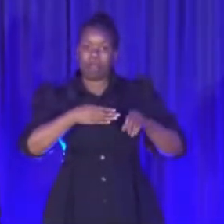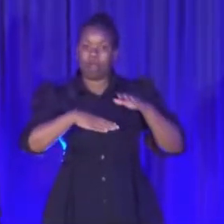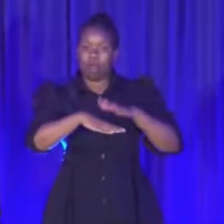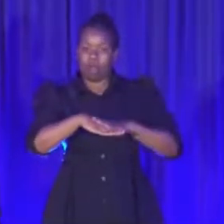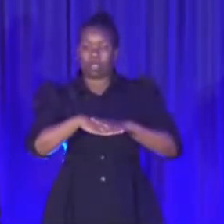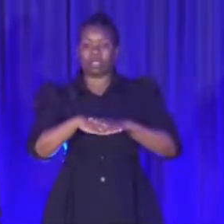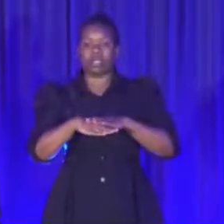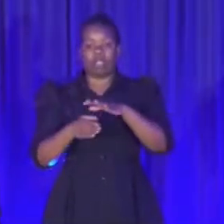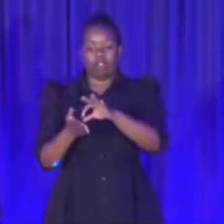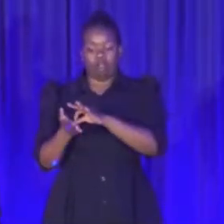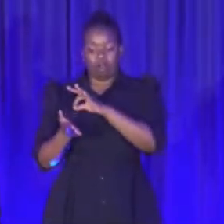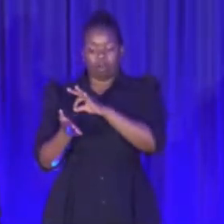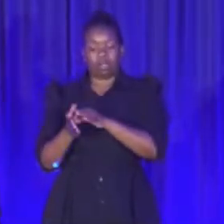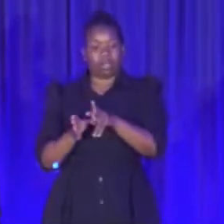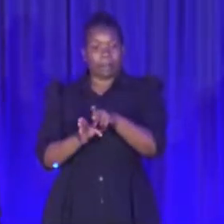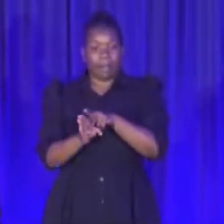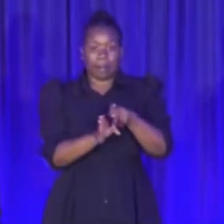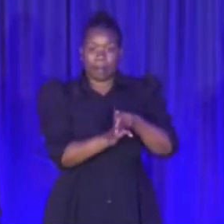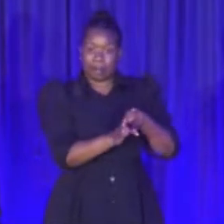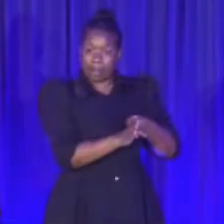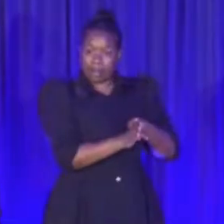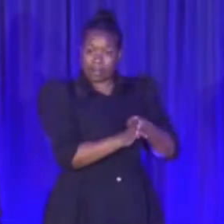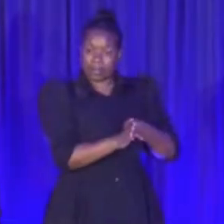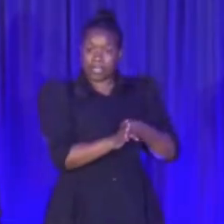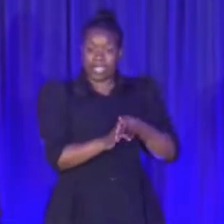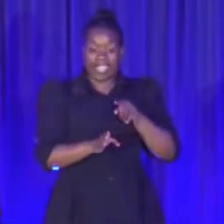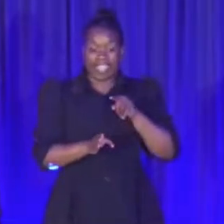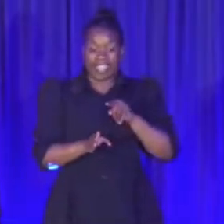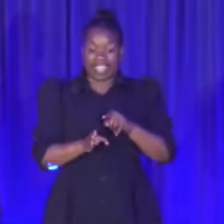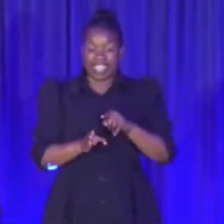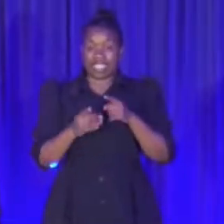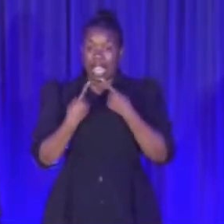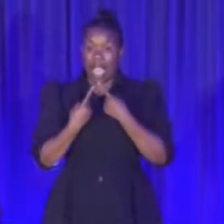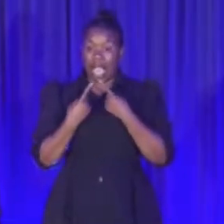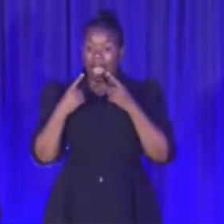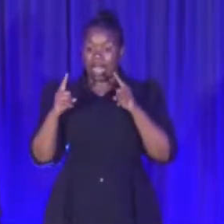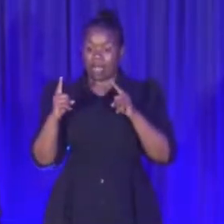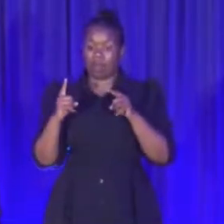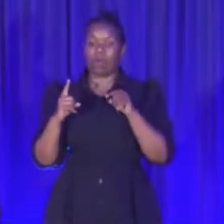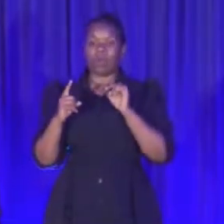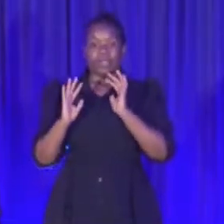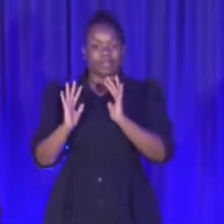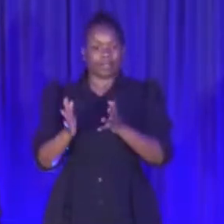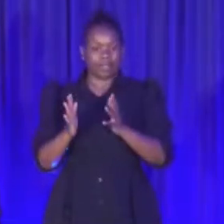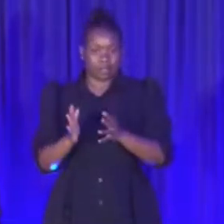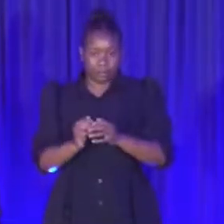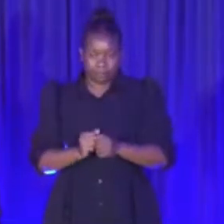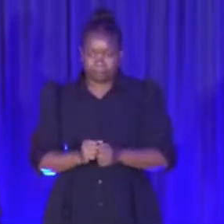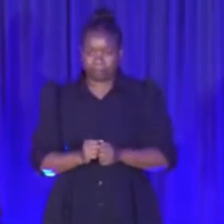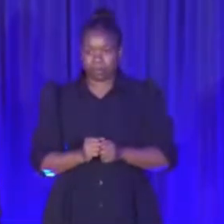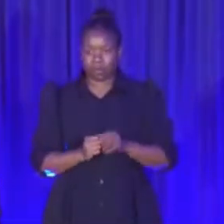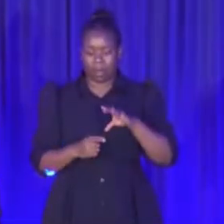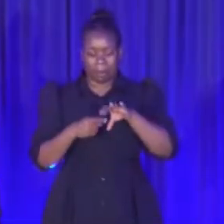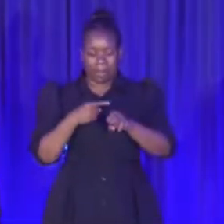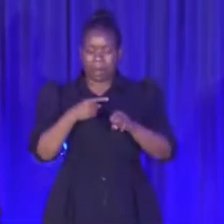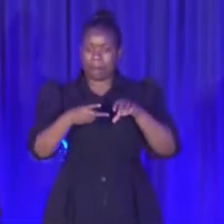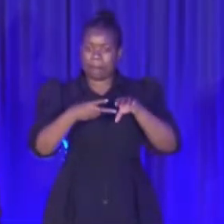participation. This release was revealing. The